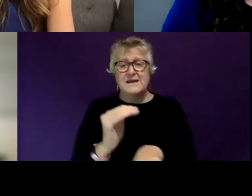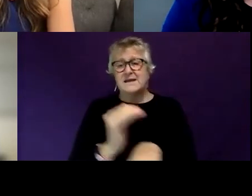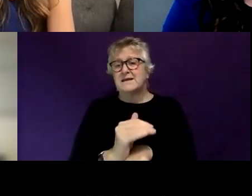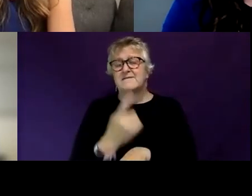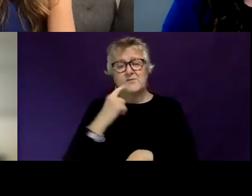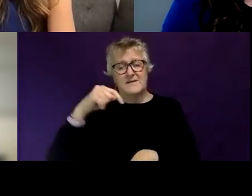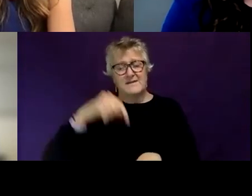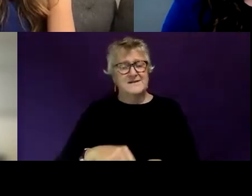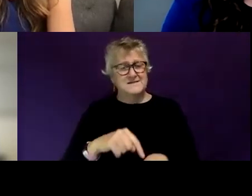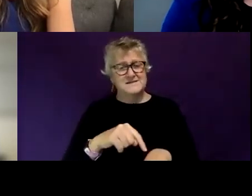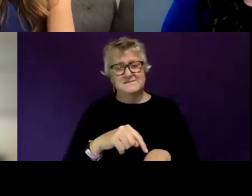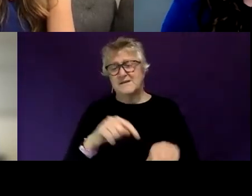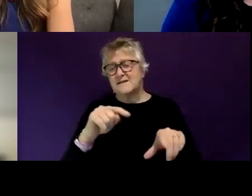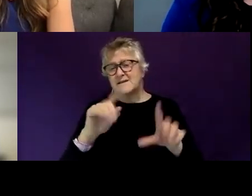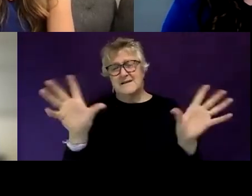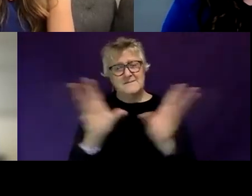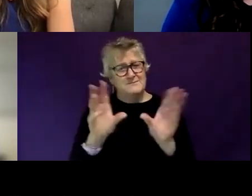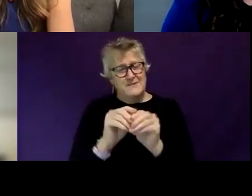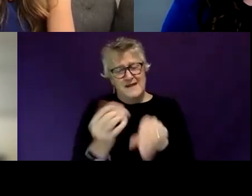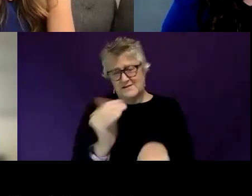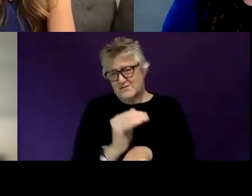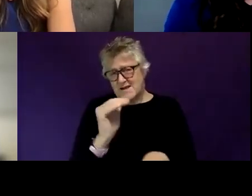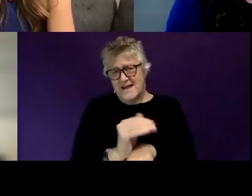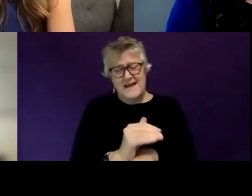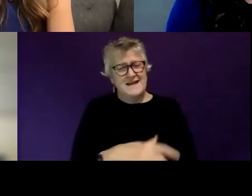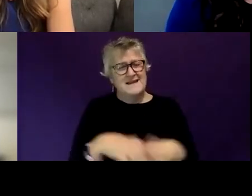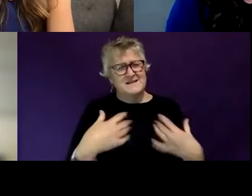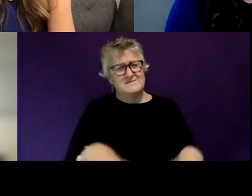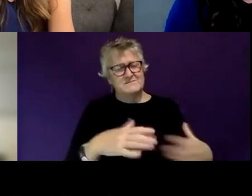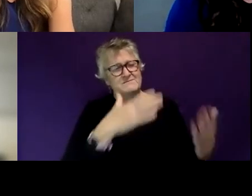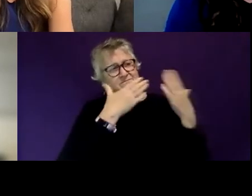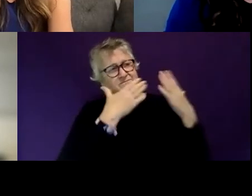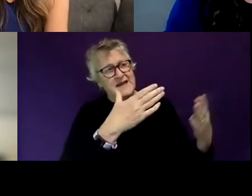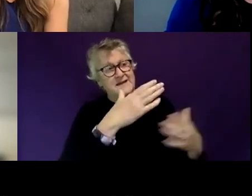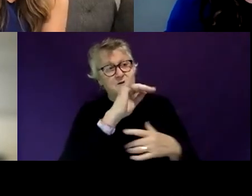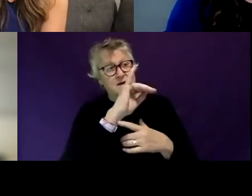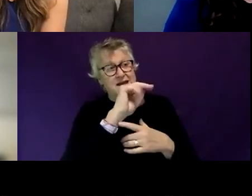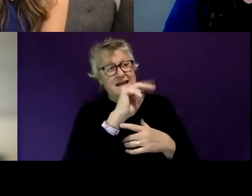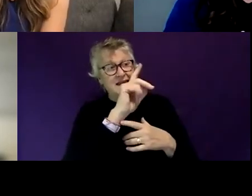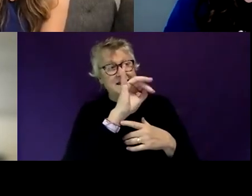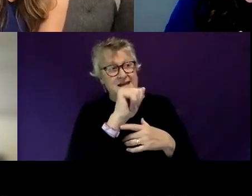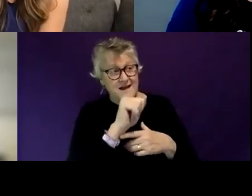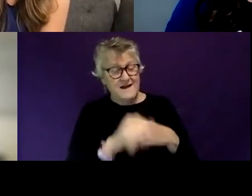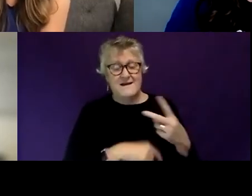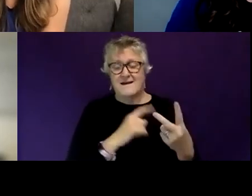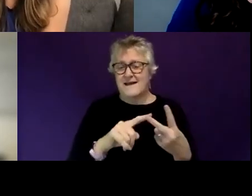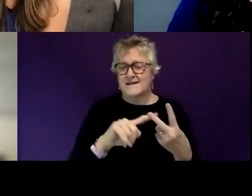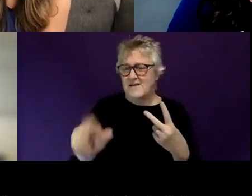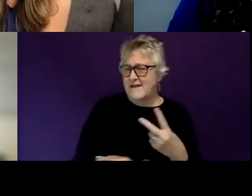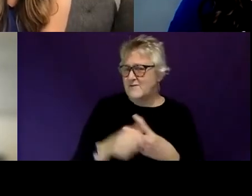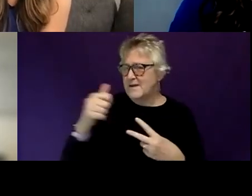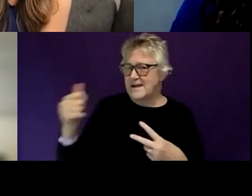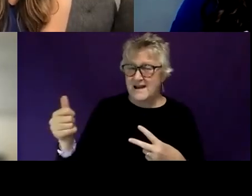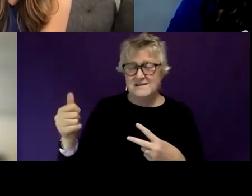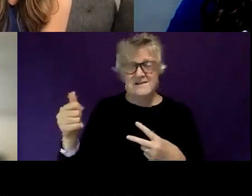big shout out to Vincent and India, and from the state party to everyone involved. Also, we need a